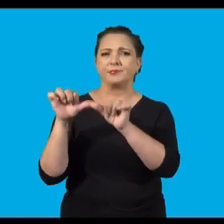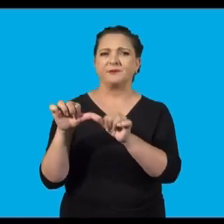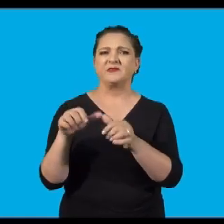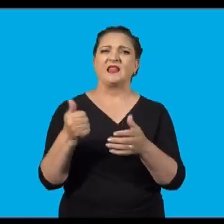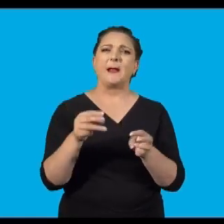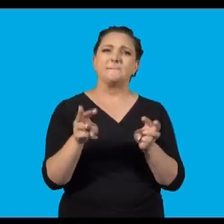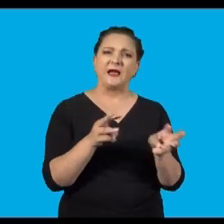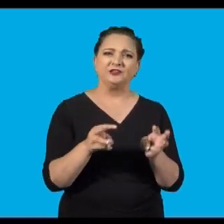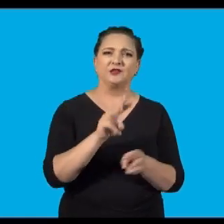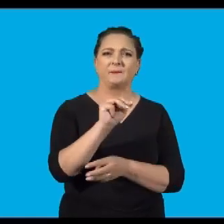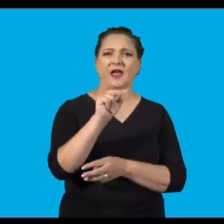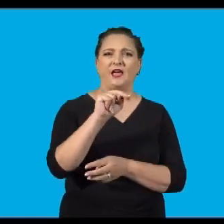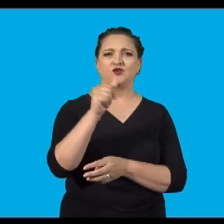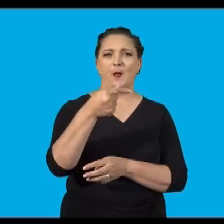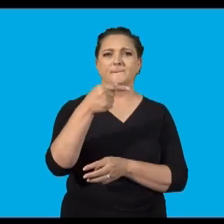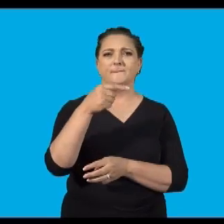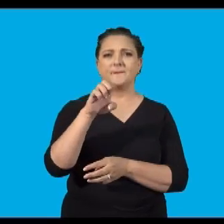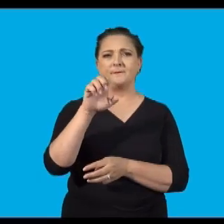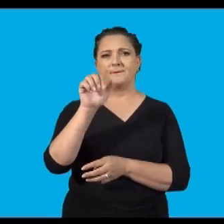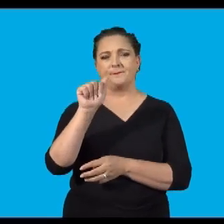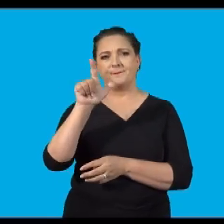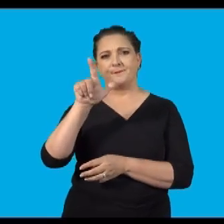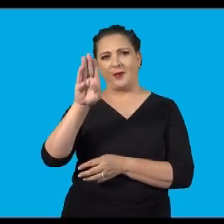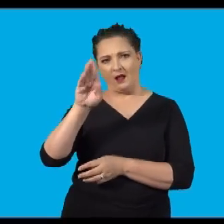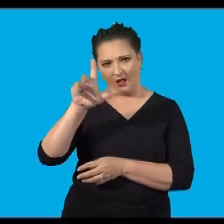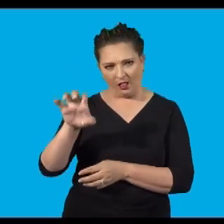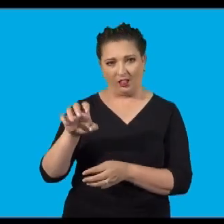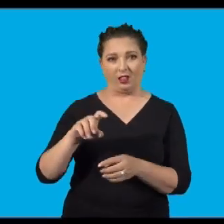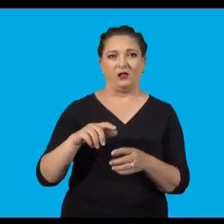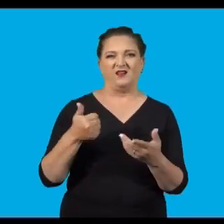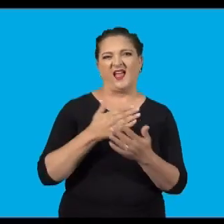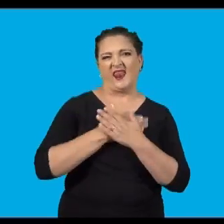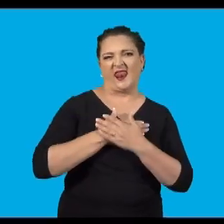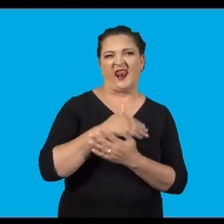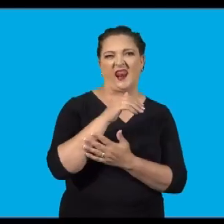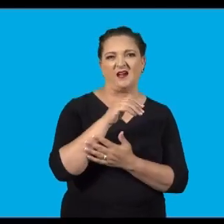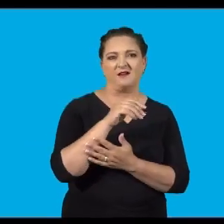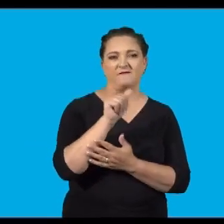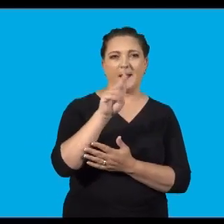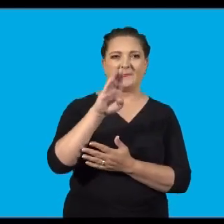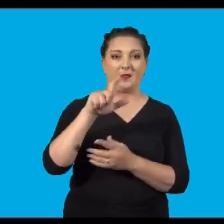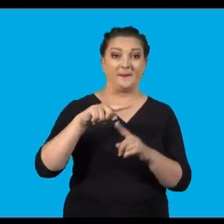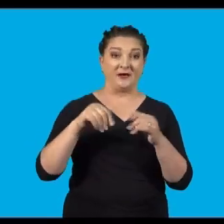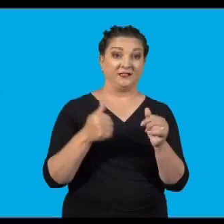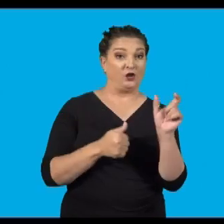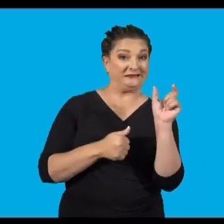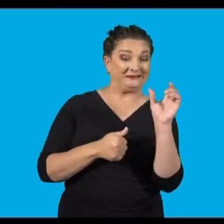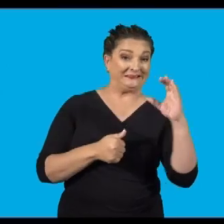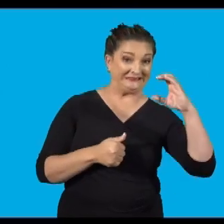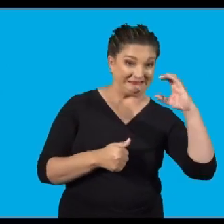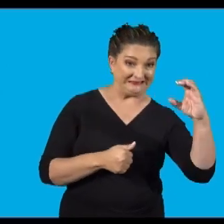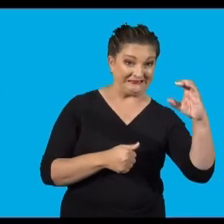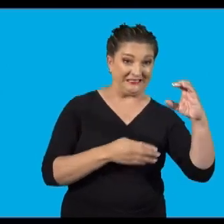in manageable and love for lovable. And then words that end on C get the letter